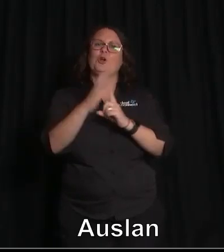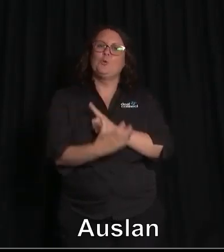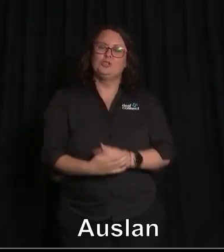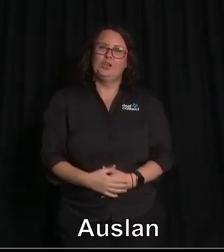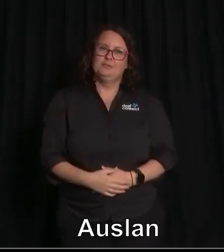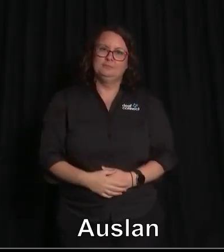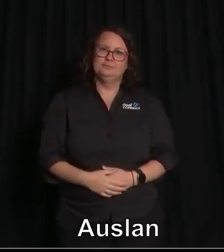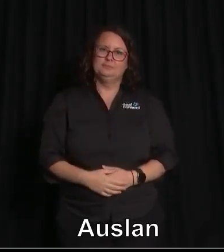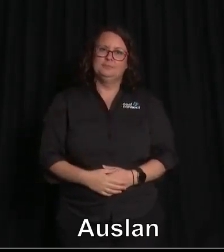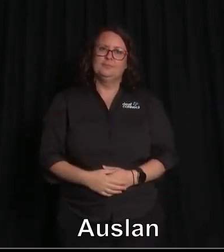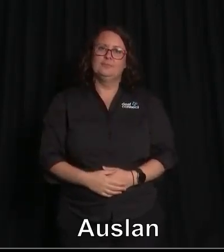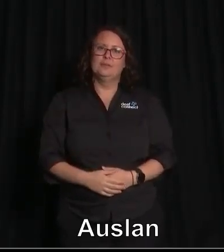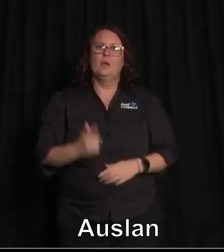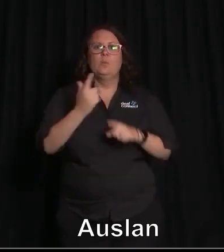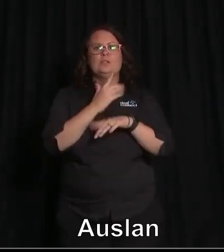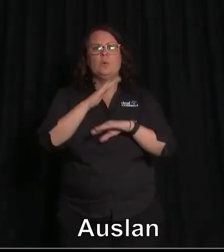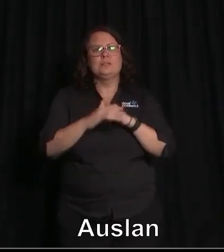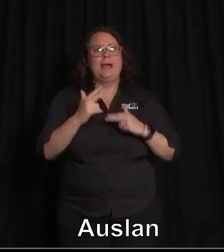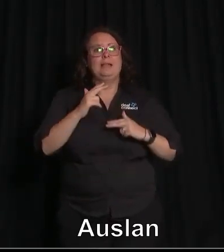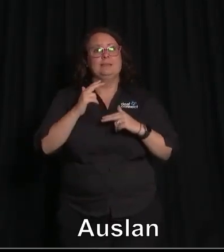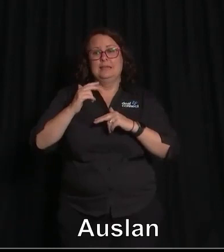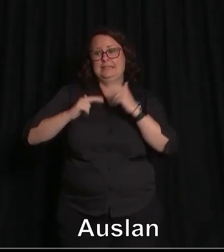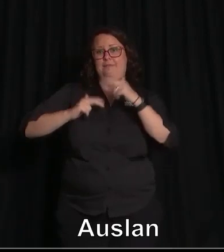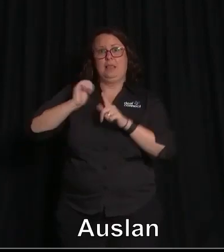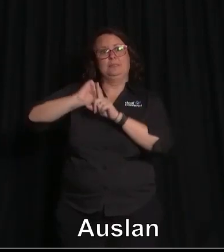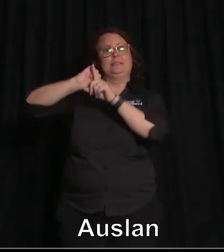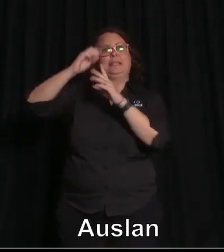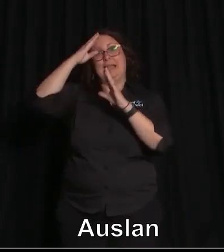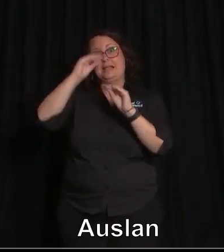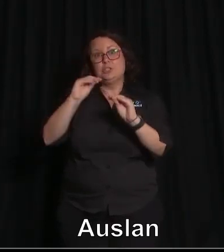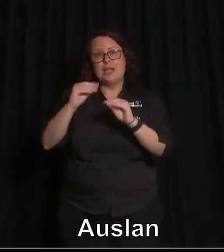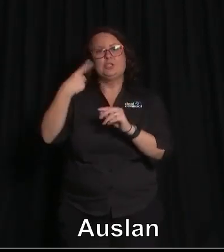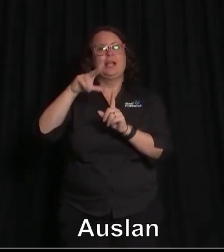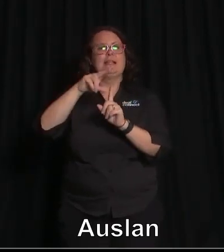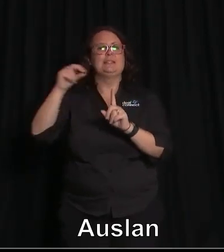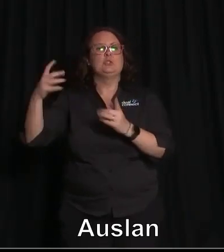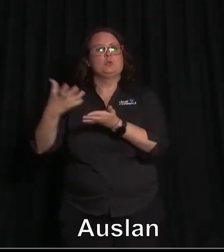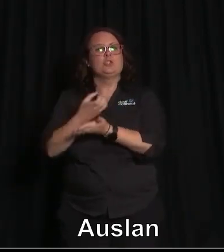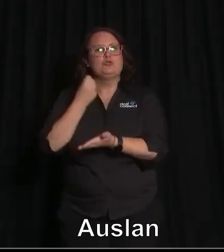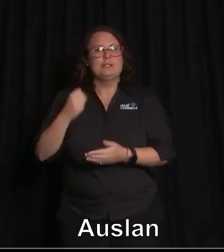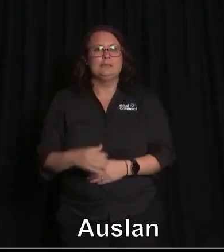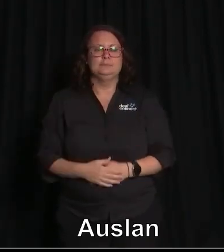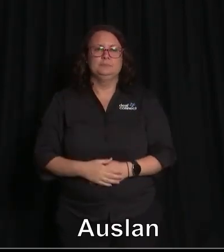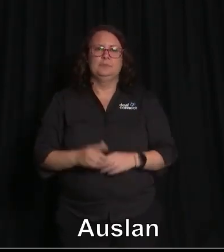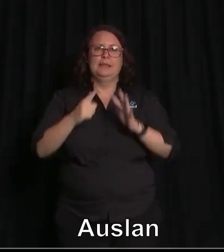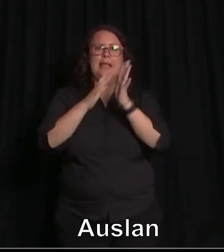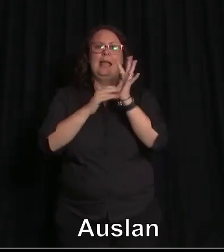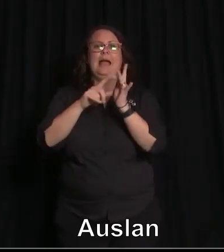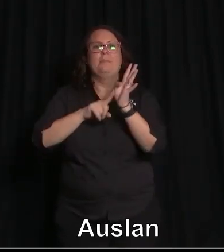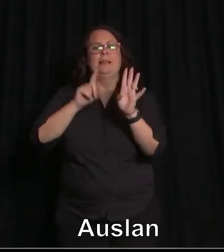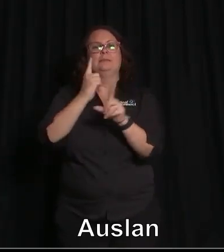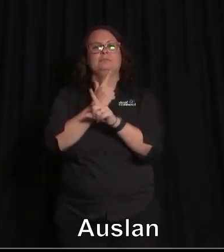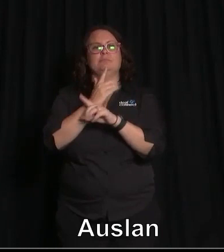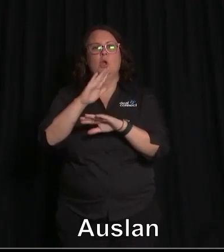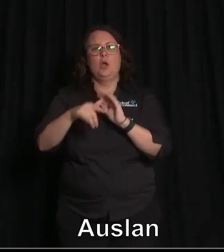Then we talked about developments in education and digital security. Emily Dwyer presented on the United Nations